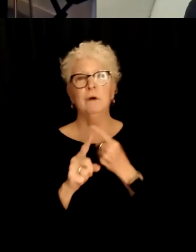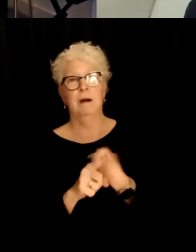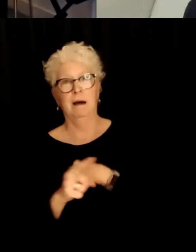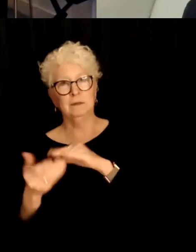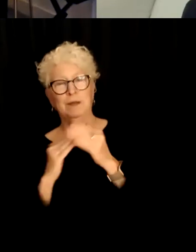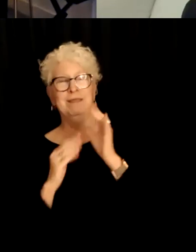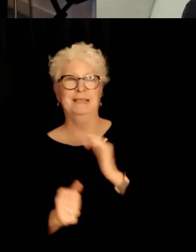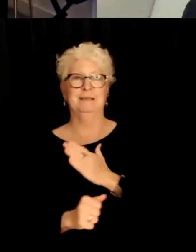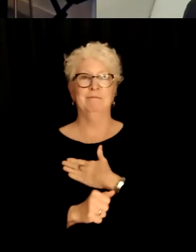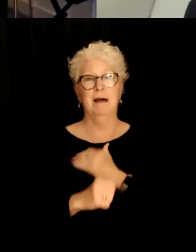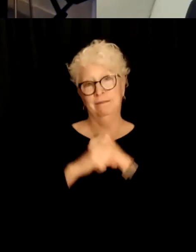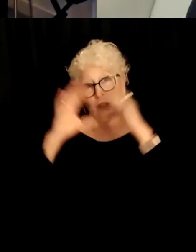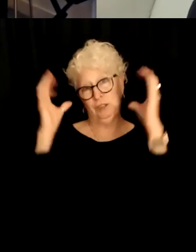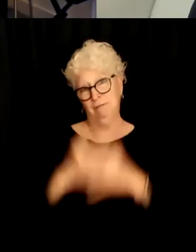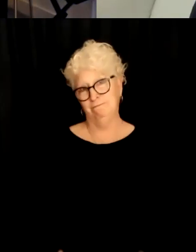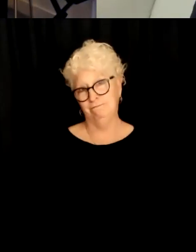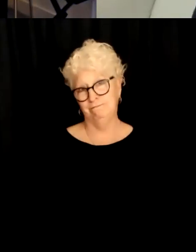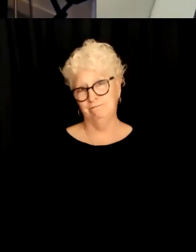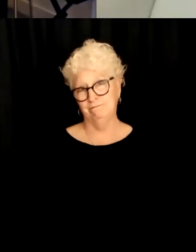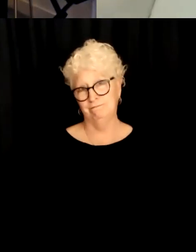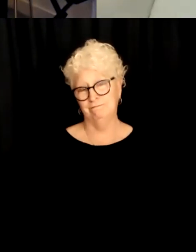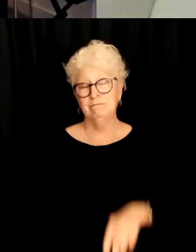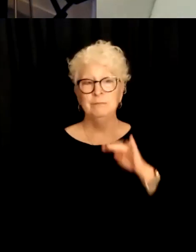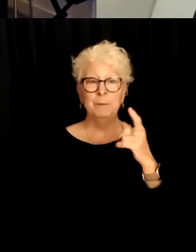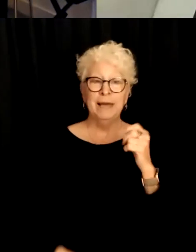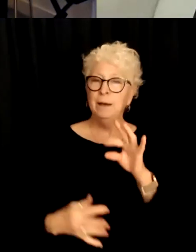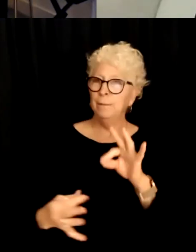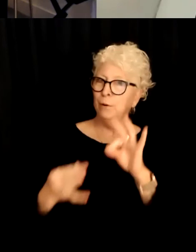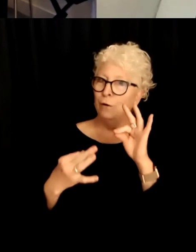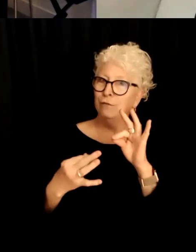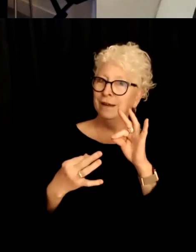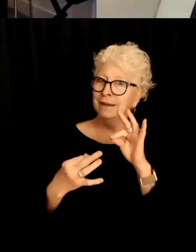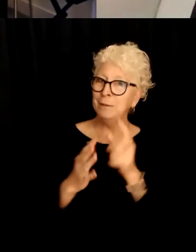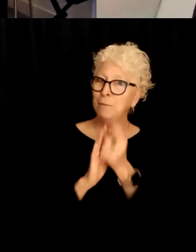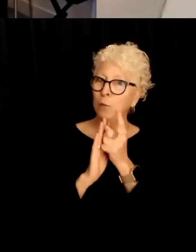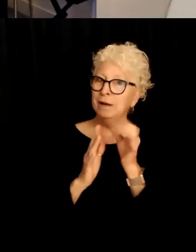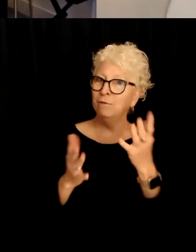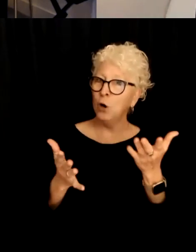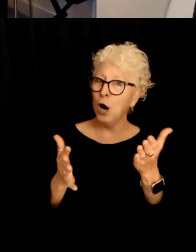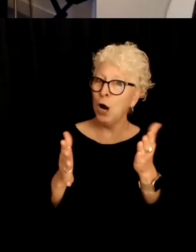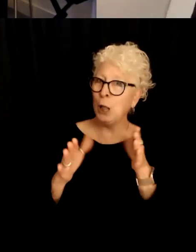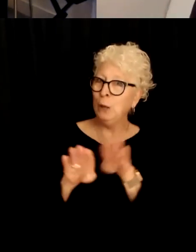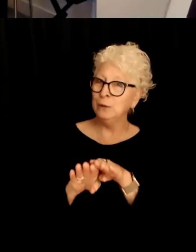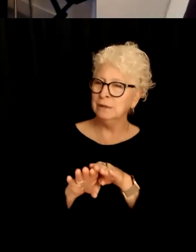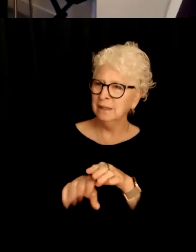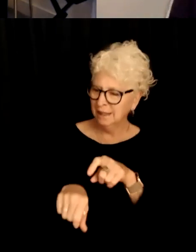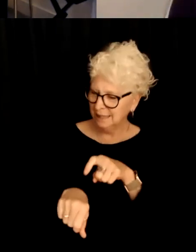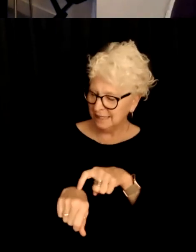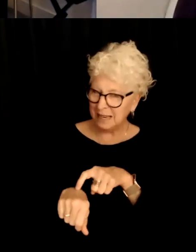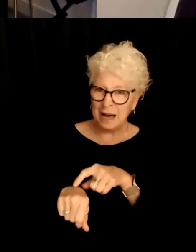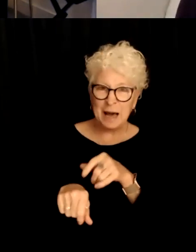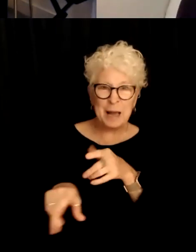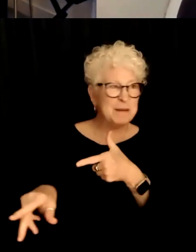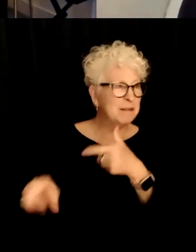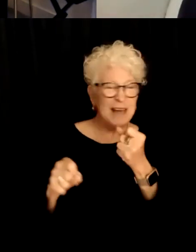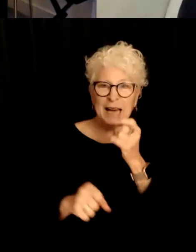vision. And I think that's a really beautiful place to wrap up. It went so fast. It did. And